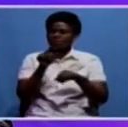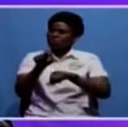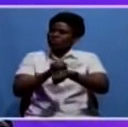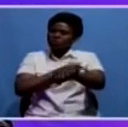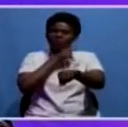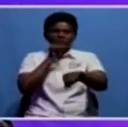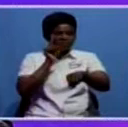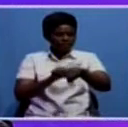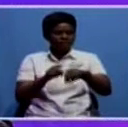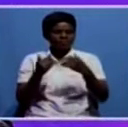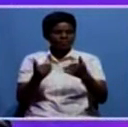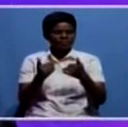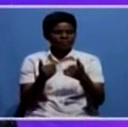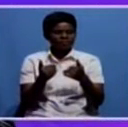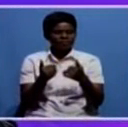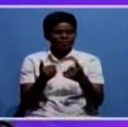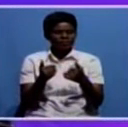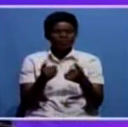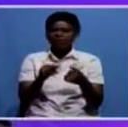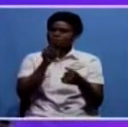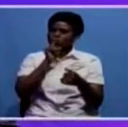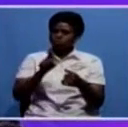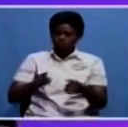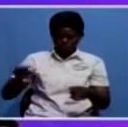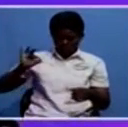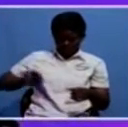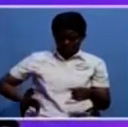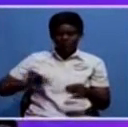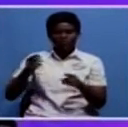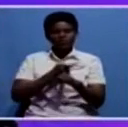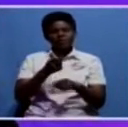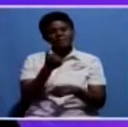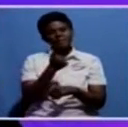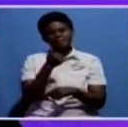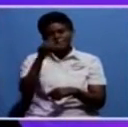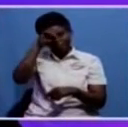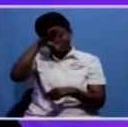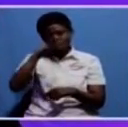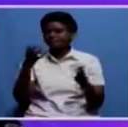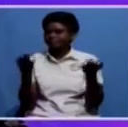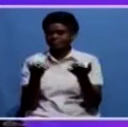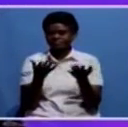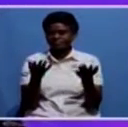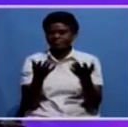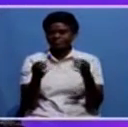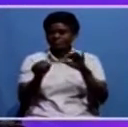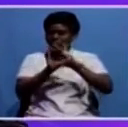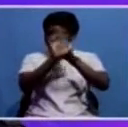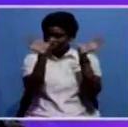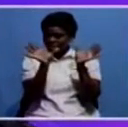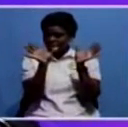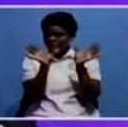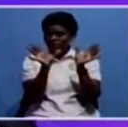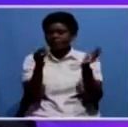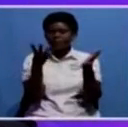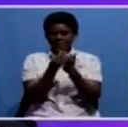time felt that we are not getting the true benefits from our asset. That we're not getting the true benefit. Clearly, there's money to be